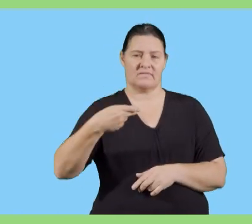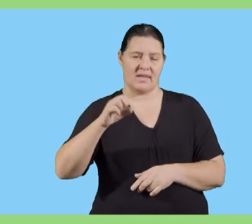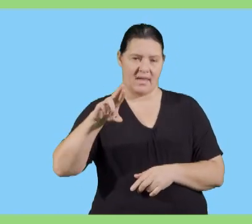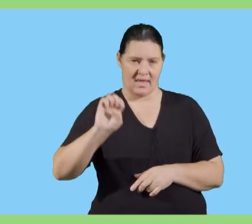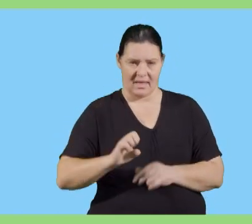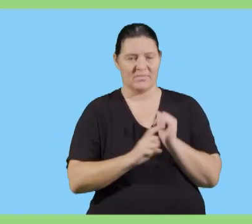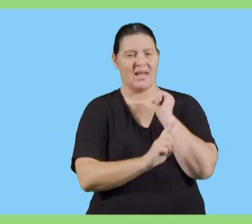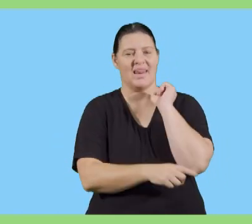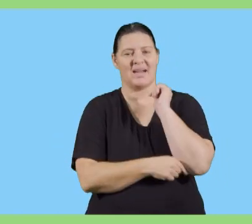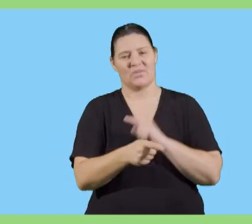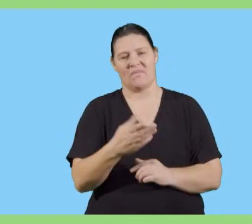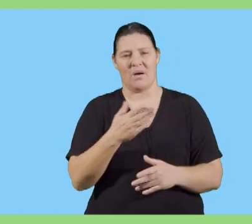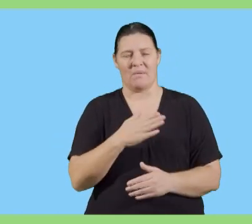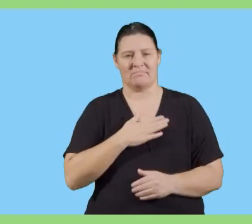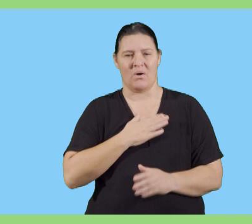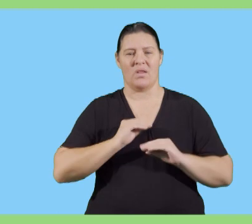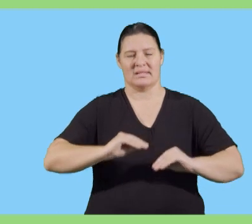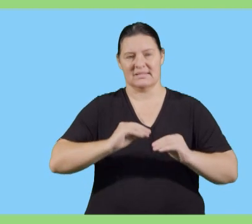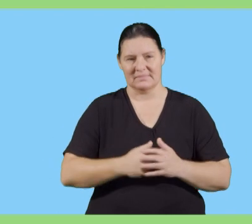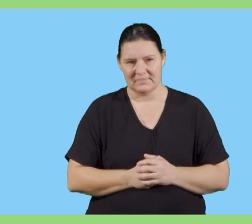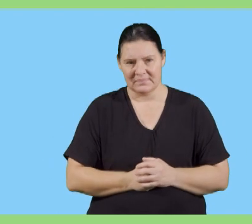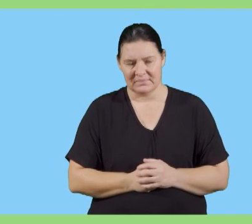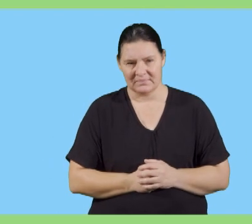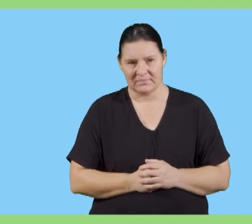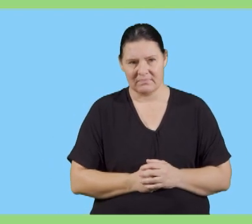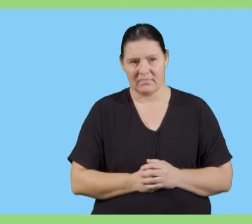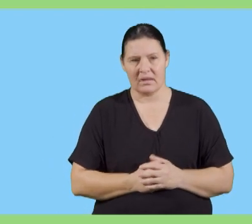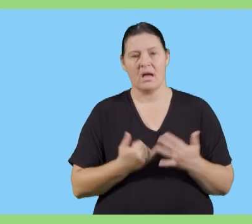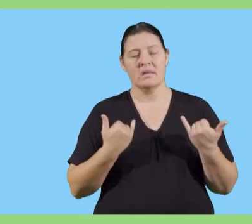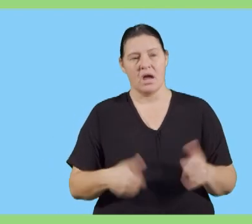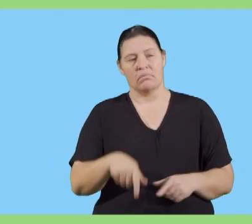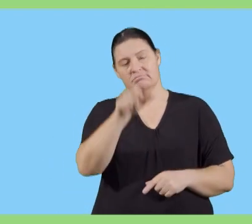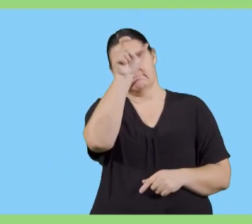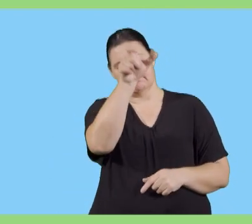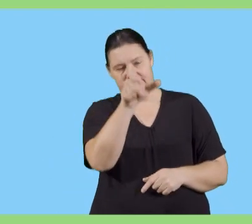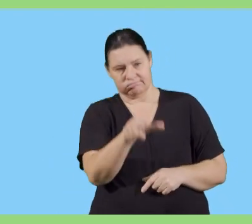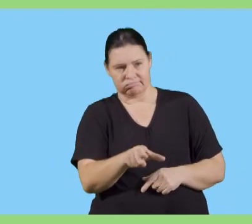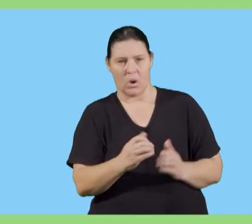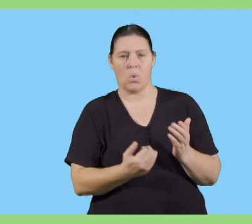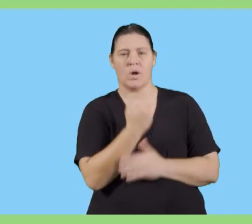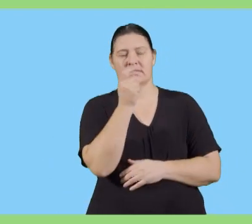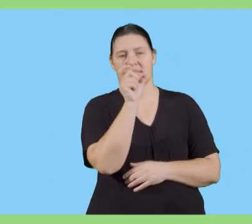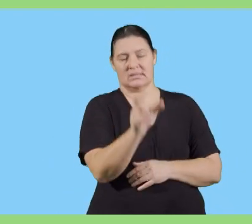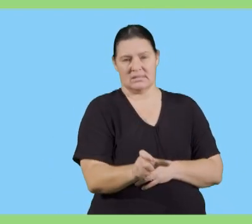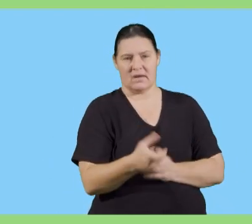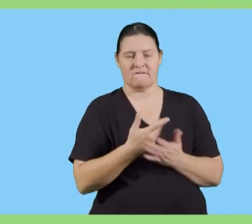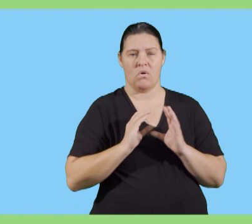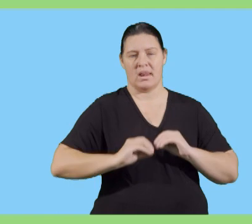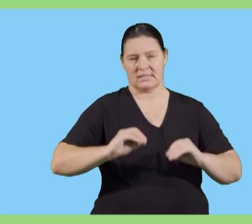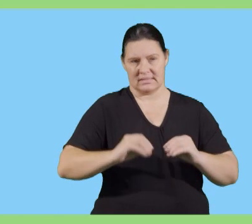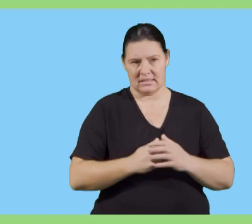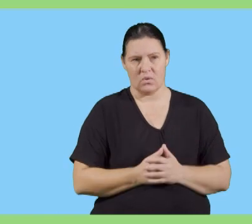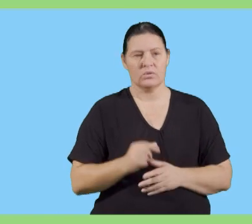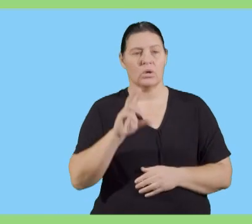biosphere. So that was the last part of our lesson. Right, and then we were introduced to some new terms for